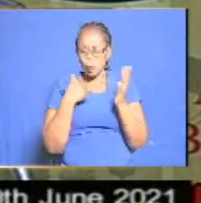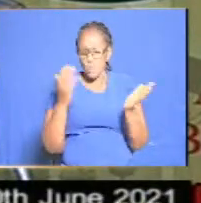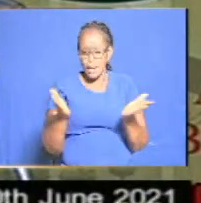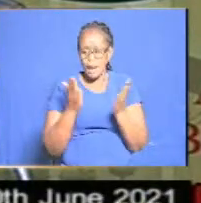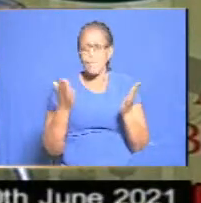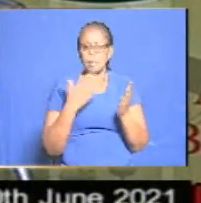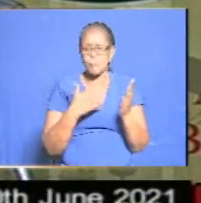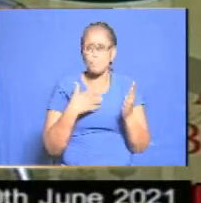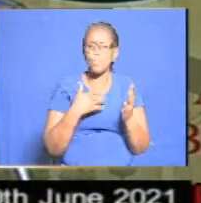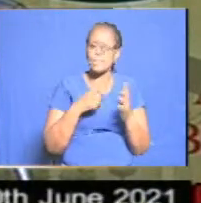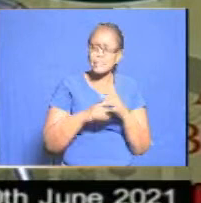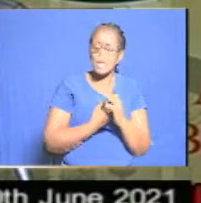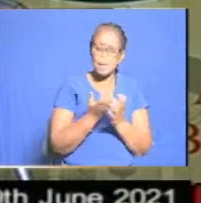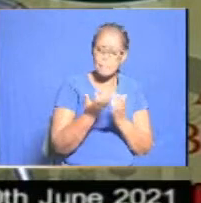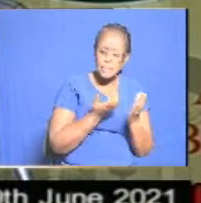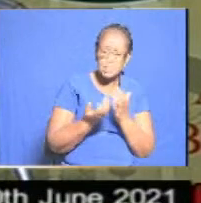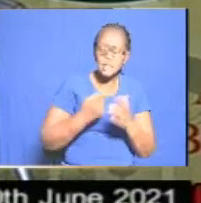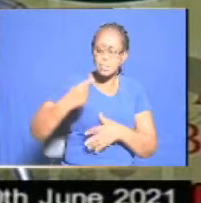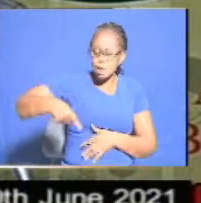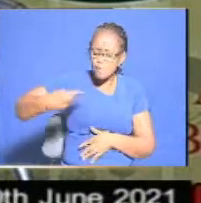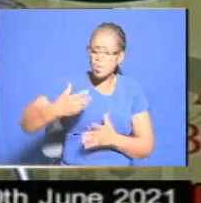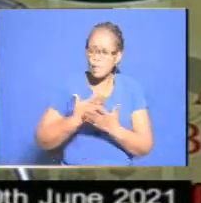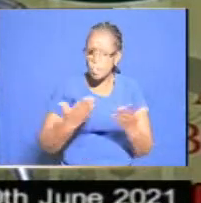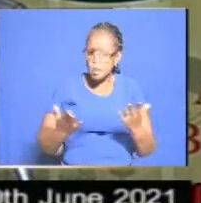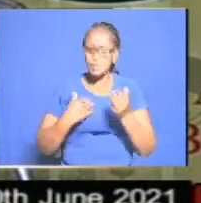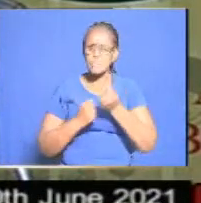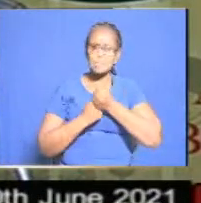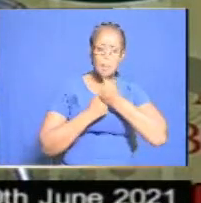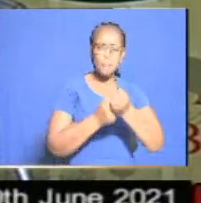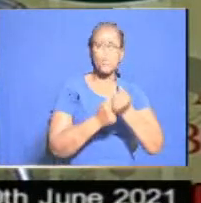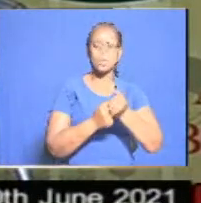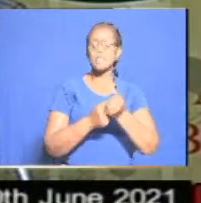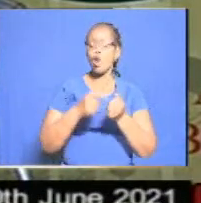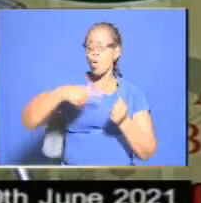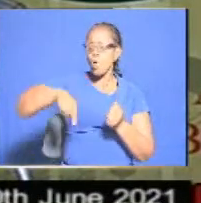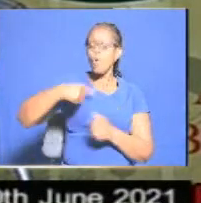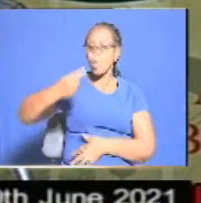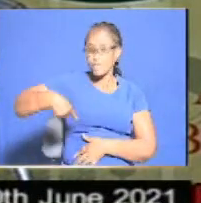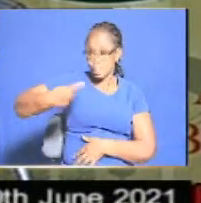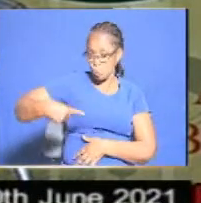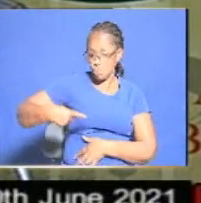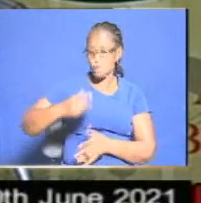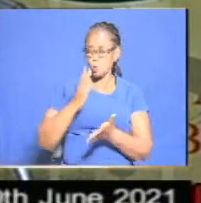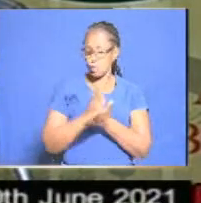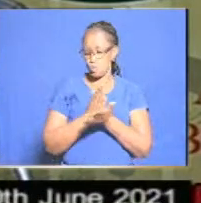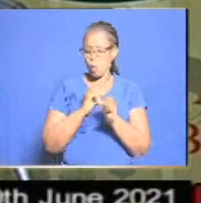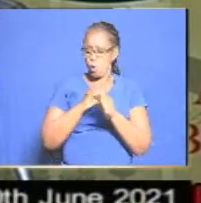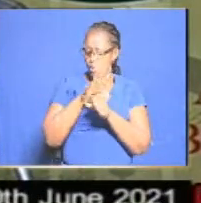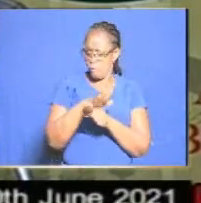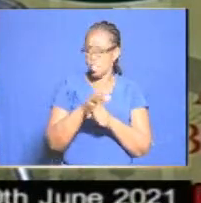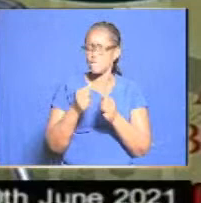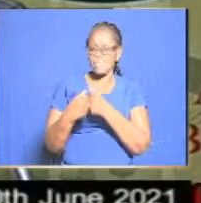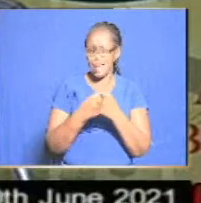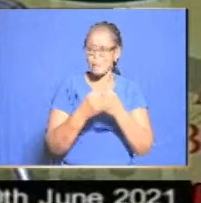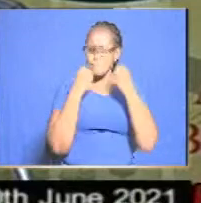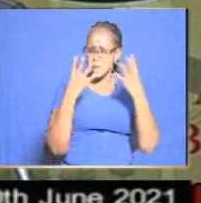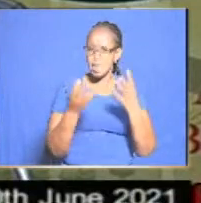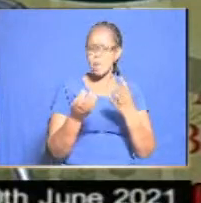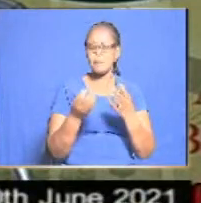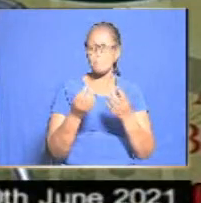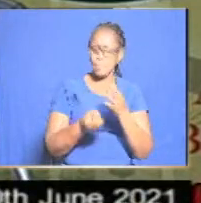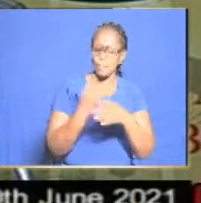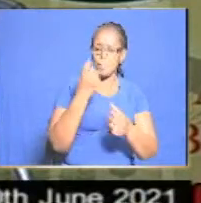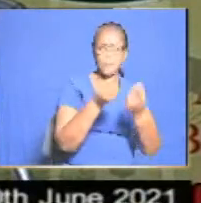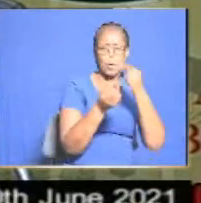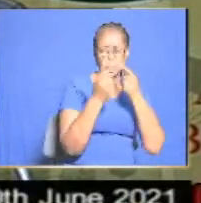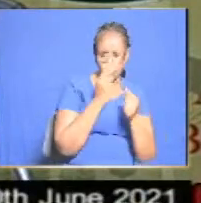sector to support and protect local industries. Despite the challenges brought about by COVID-19 pandemic, the fiscal and monetary policy